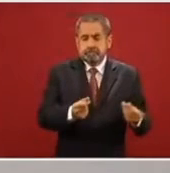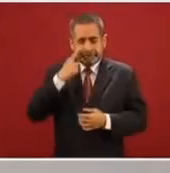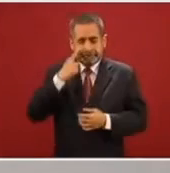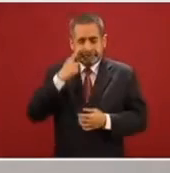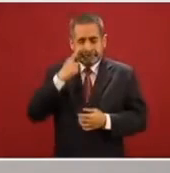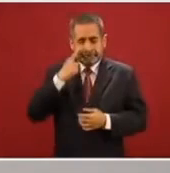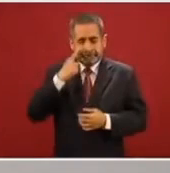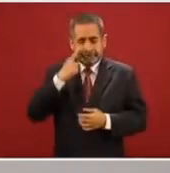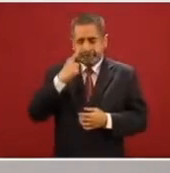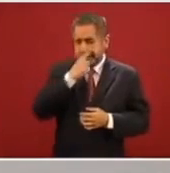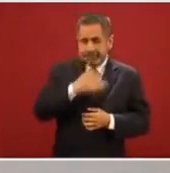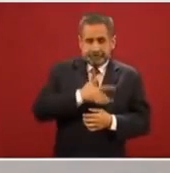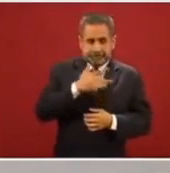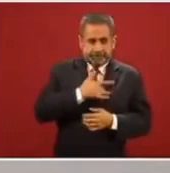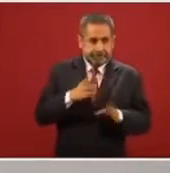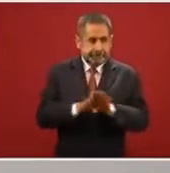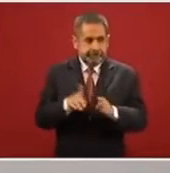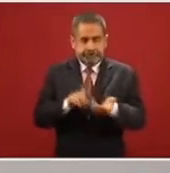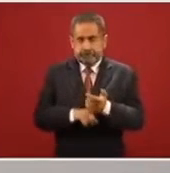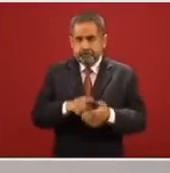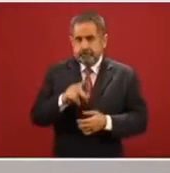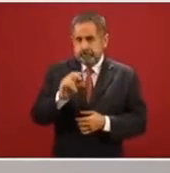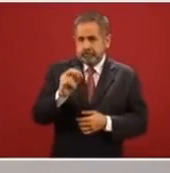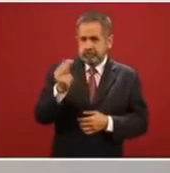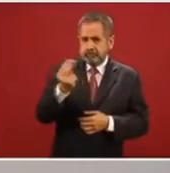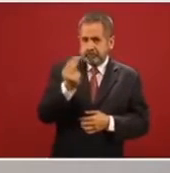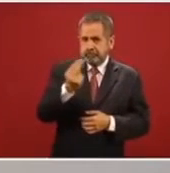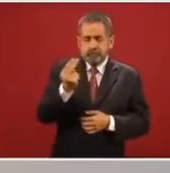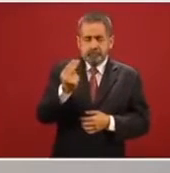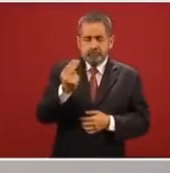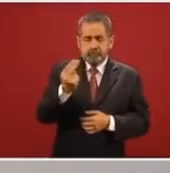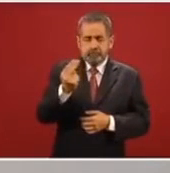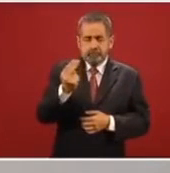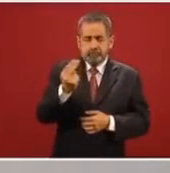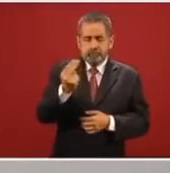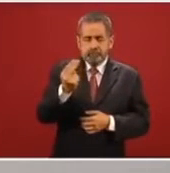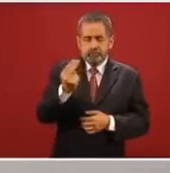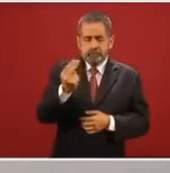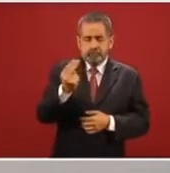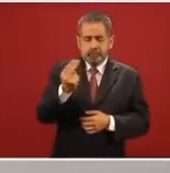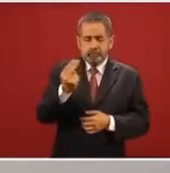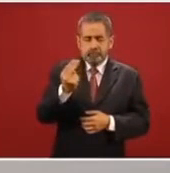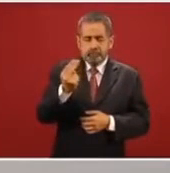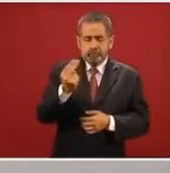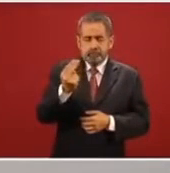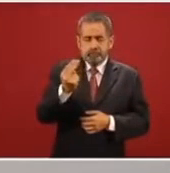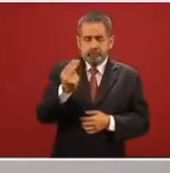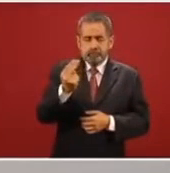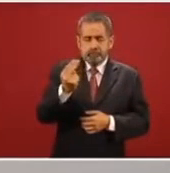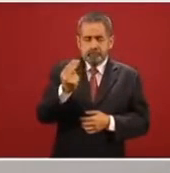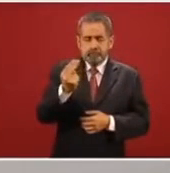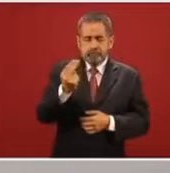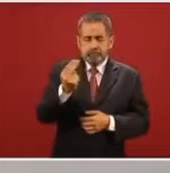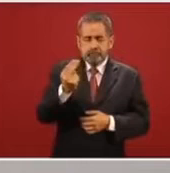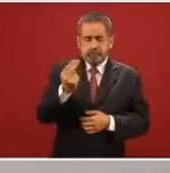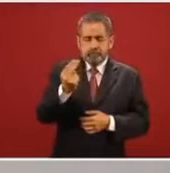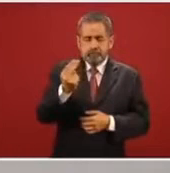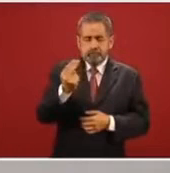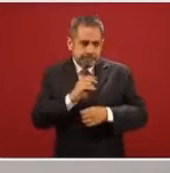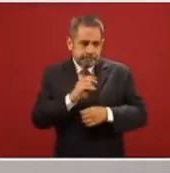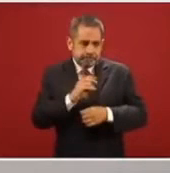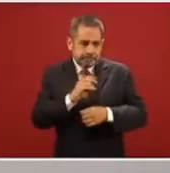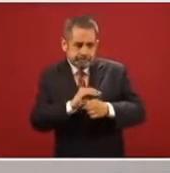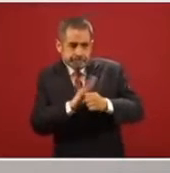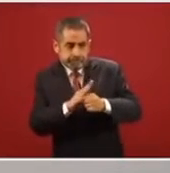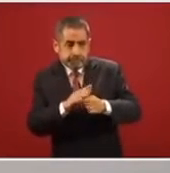symptoms. no se necesita confirmar el coronavirus You do not need to confirm the